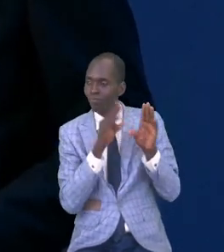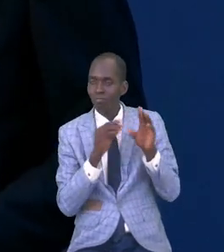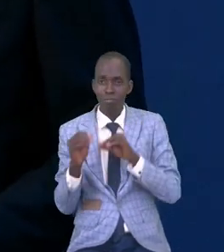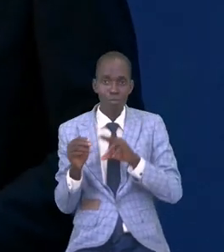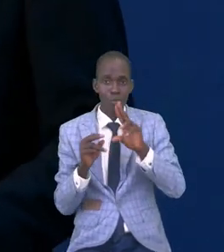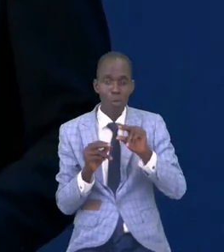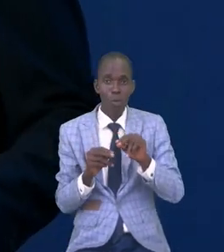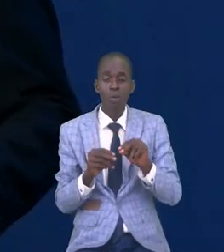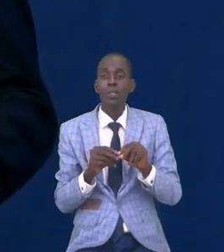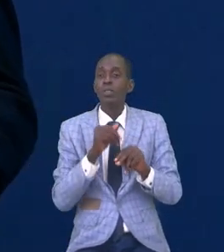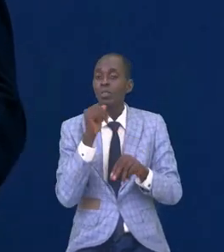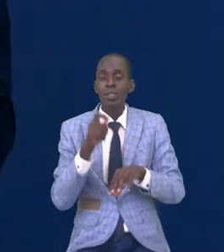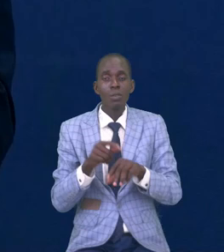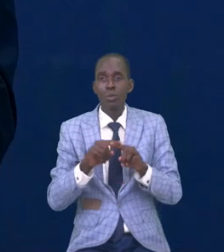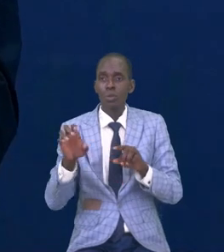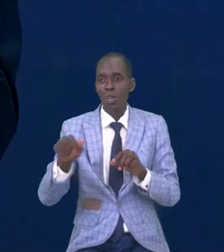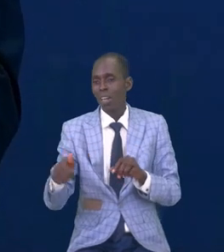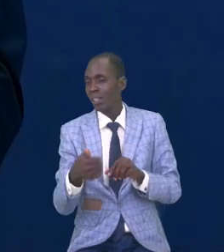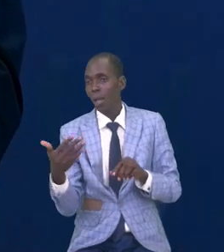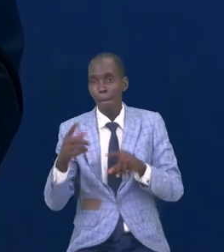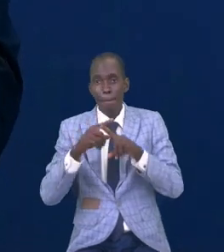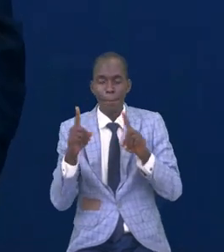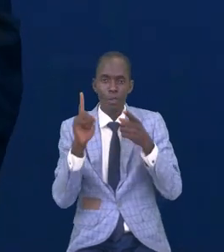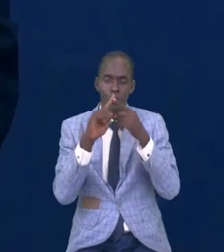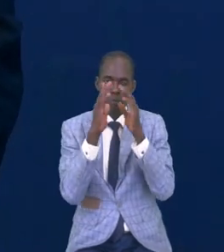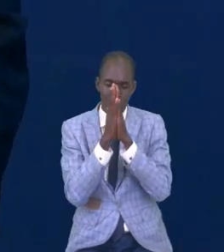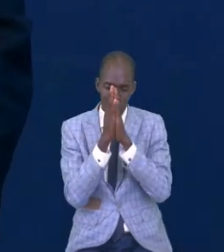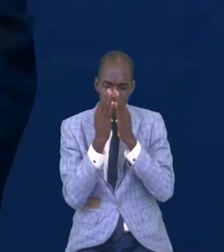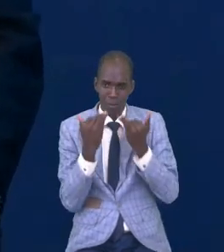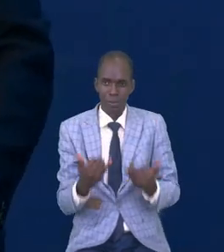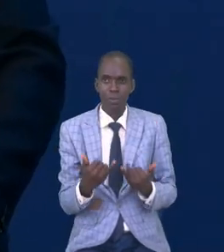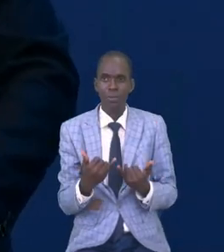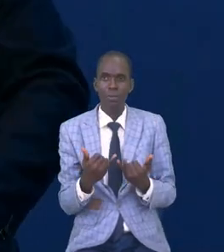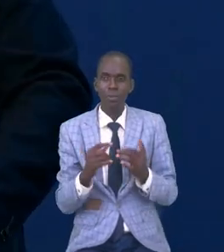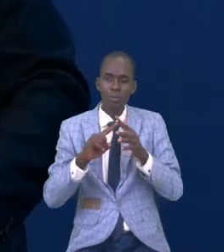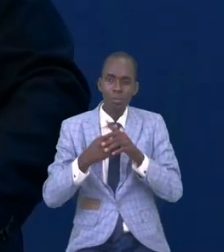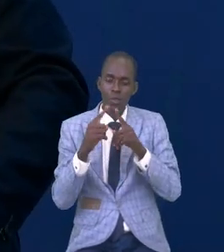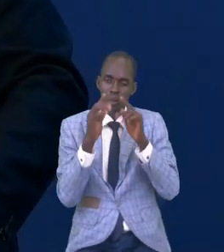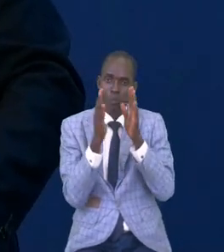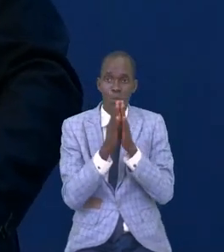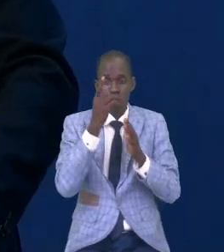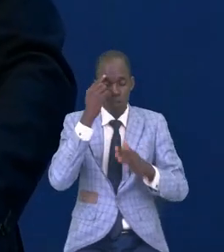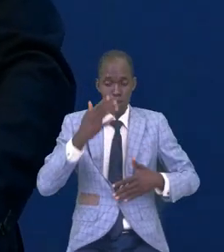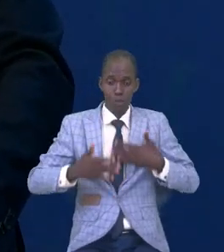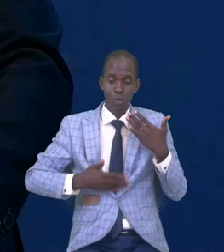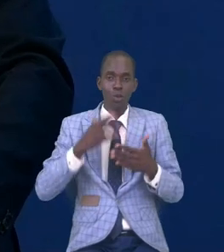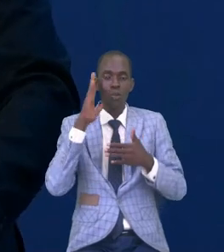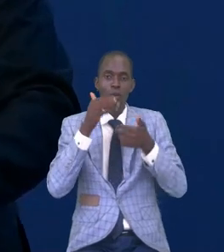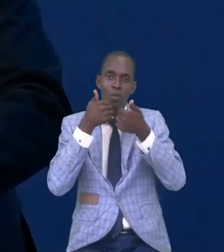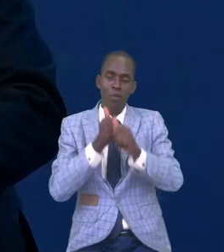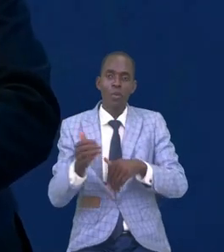All the yokes will be broken. Joy will follow me to my home tonight.